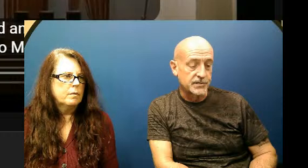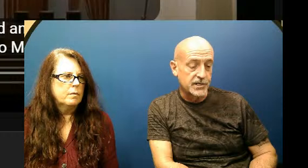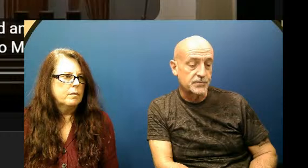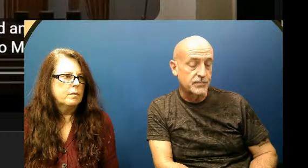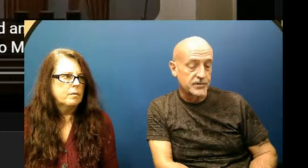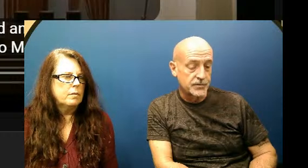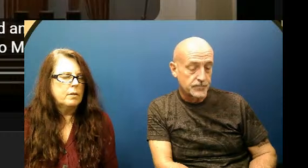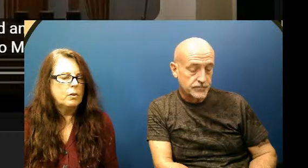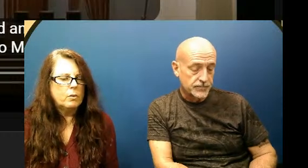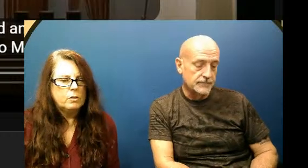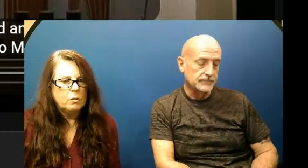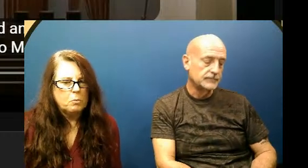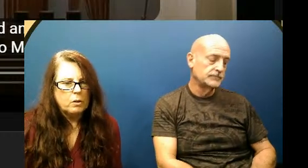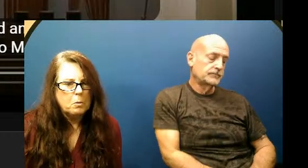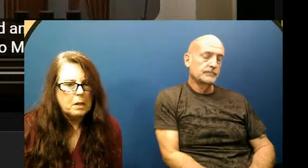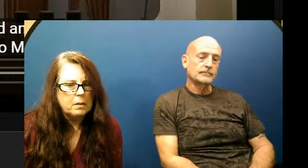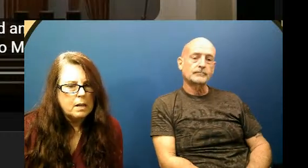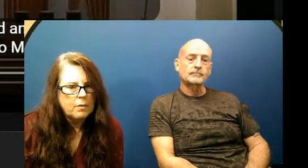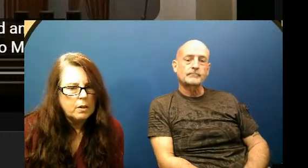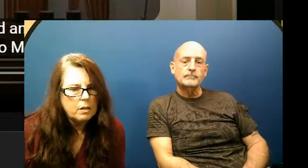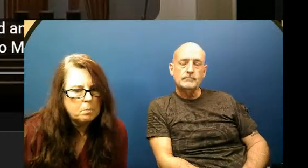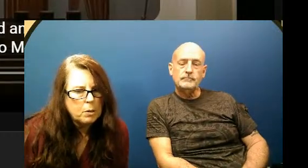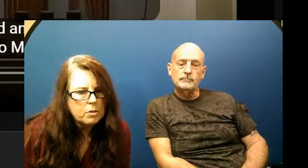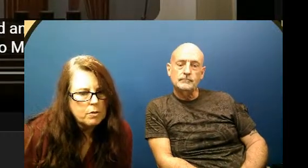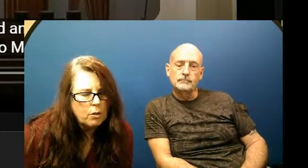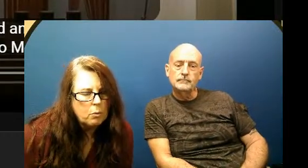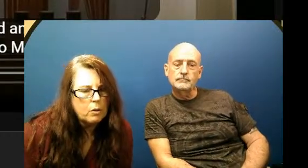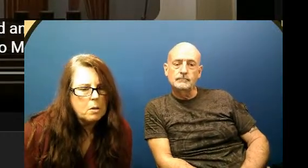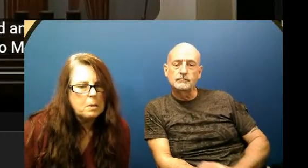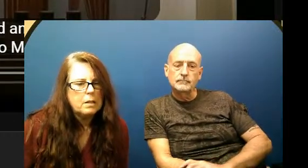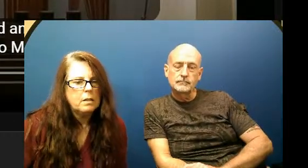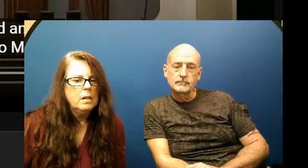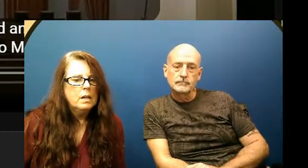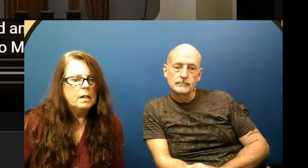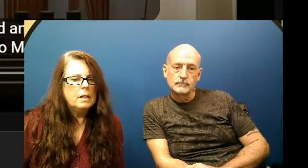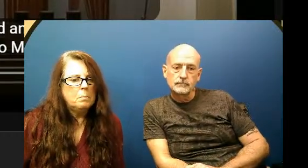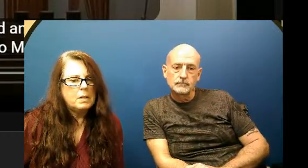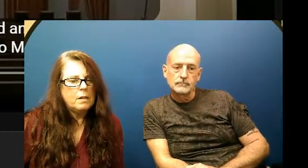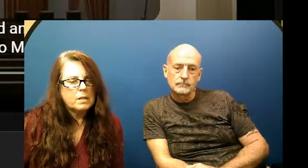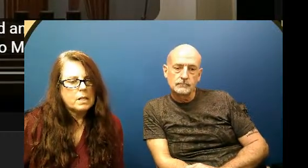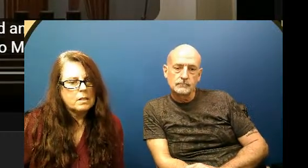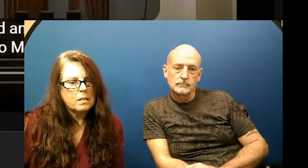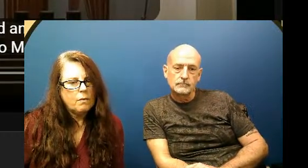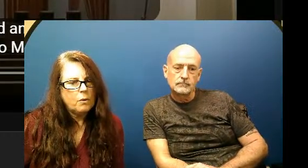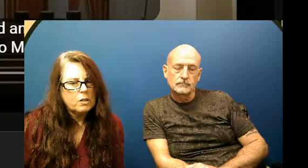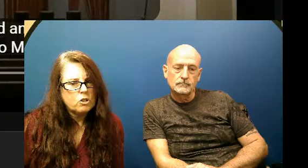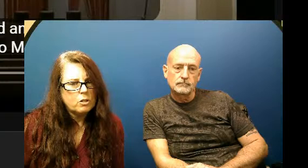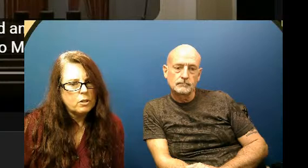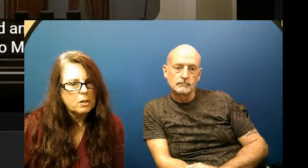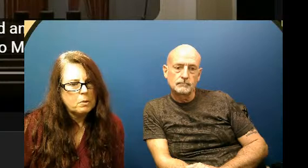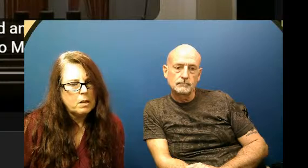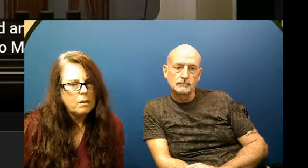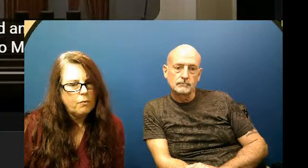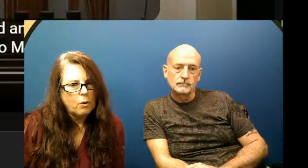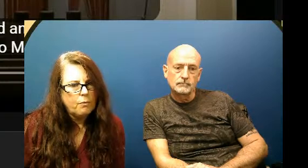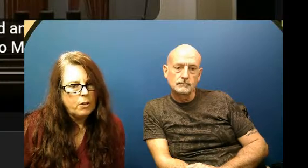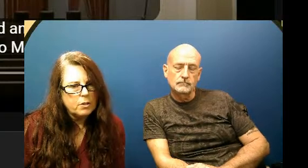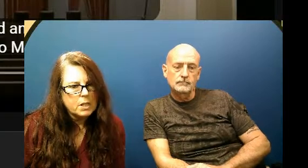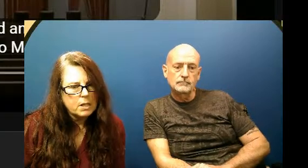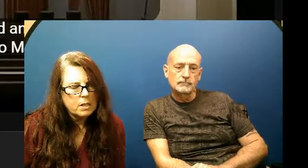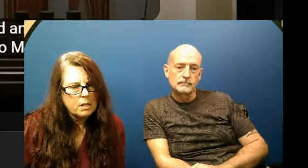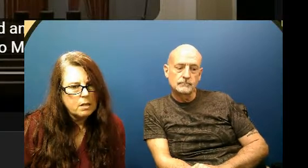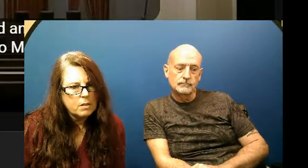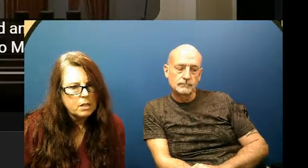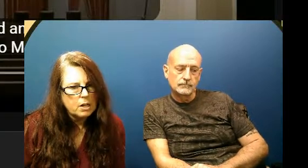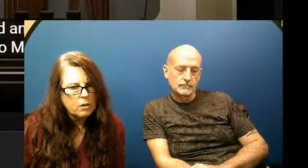is AT&T speech. They'll go into it more a little bit. David Percival, welcome in. David says, if we exchange liberty for a